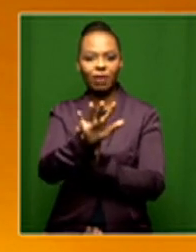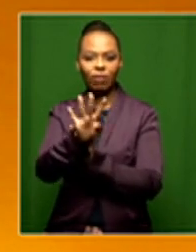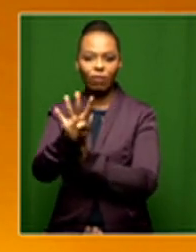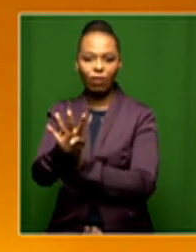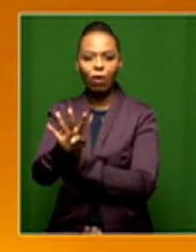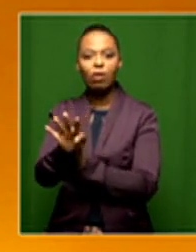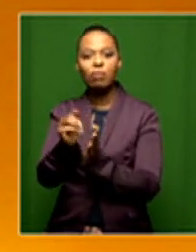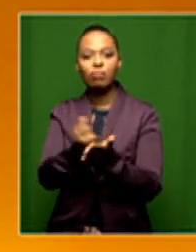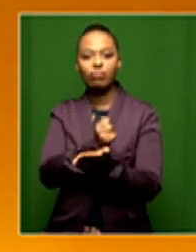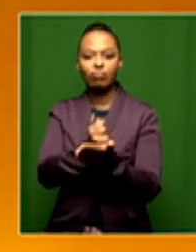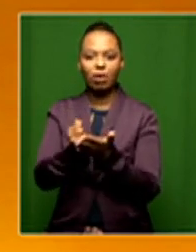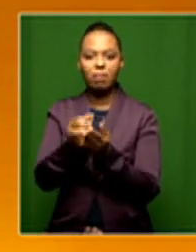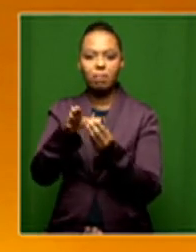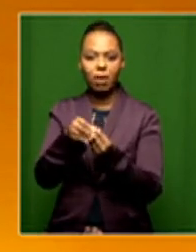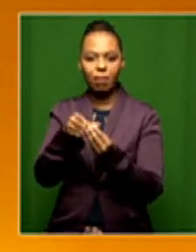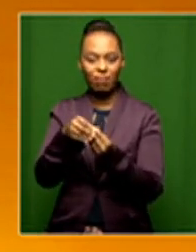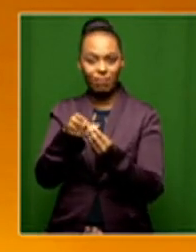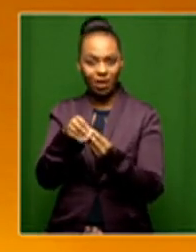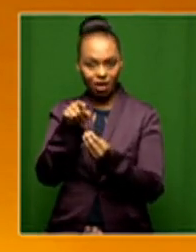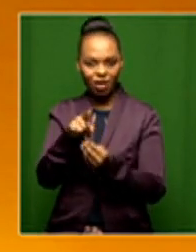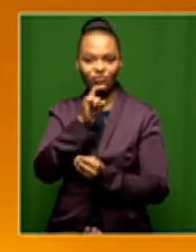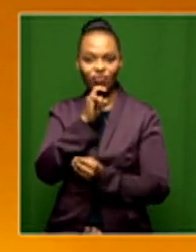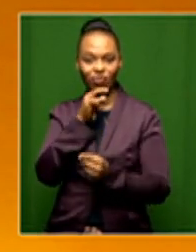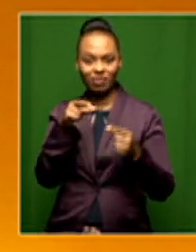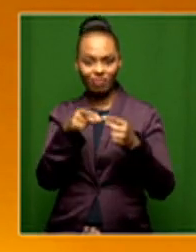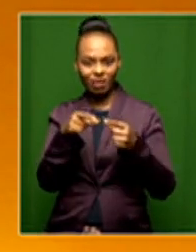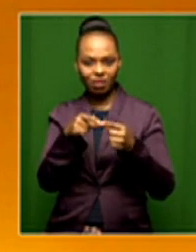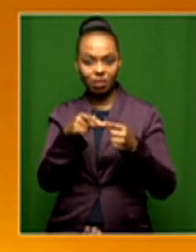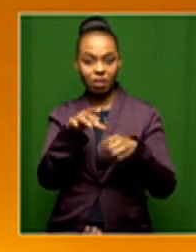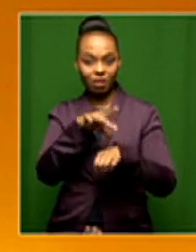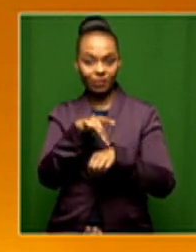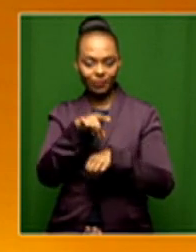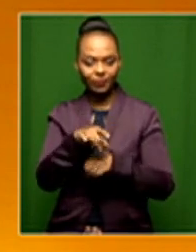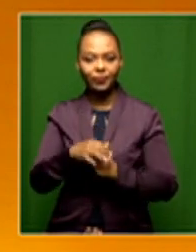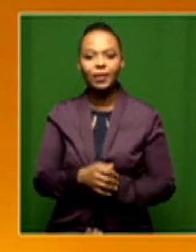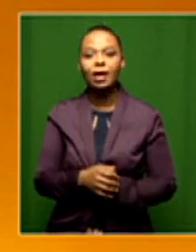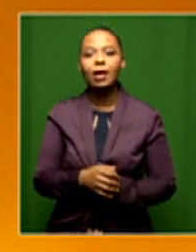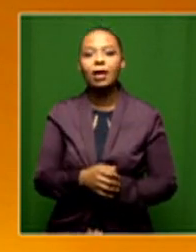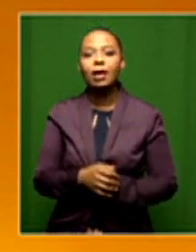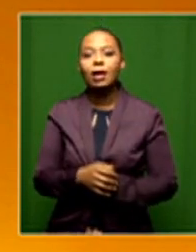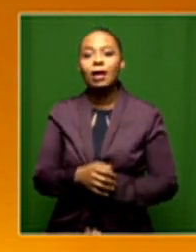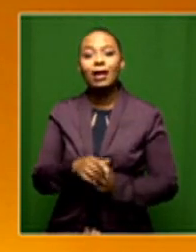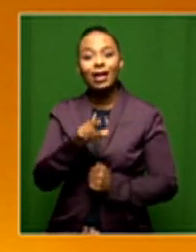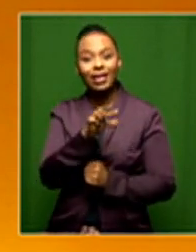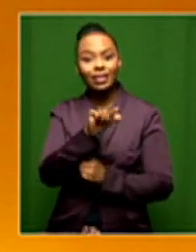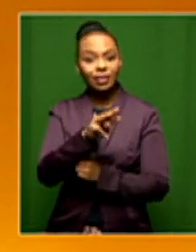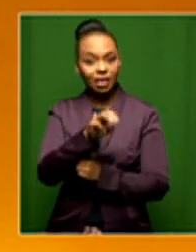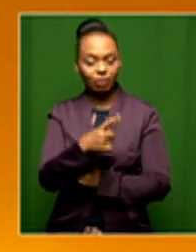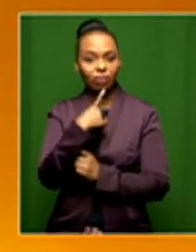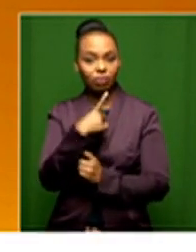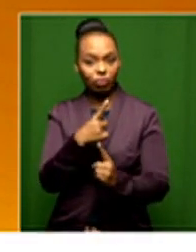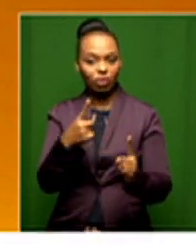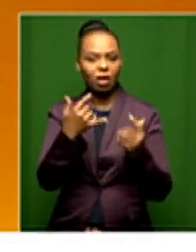754,000 principal members, which forms a large part of frontline workers in the government sector. GEMS says it has put measures in place